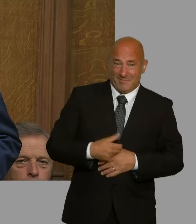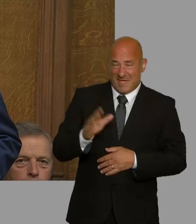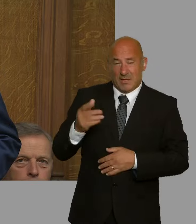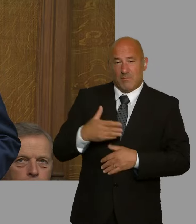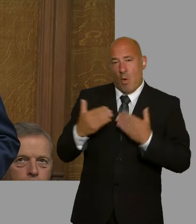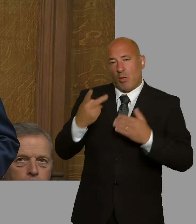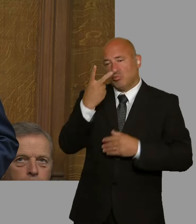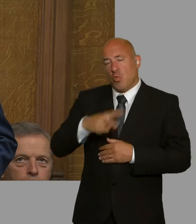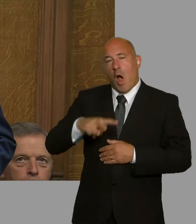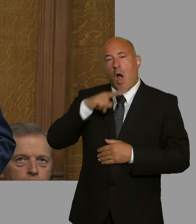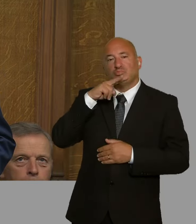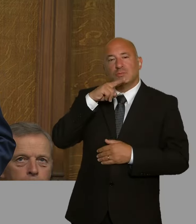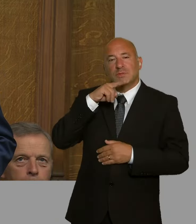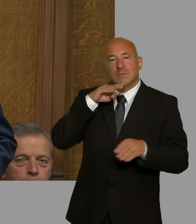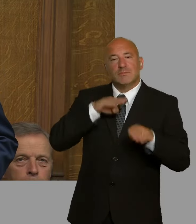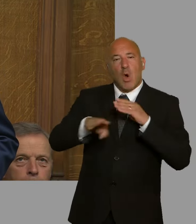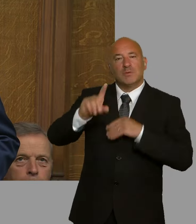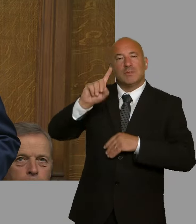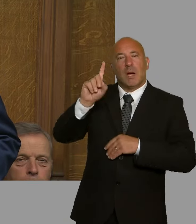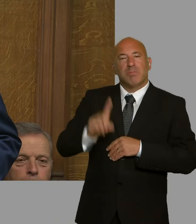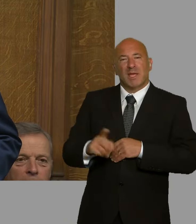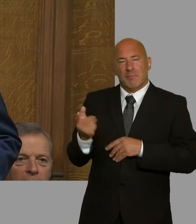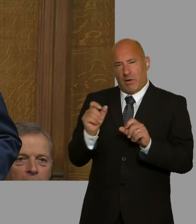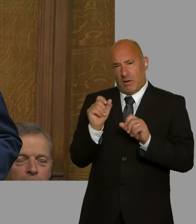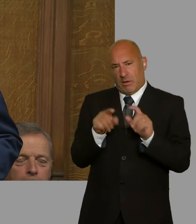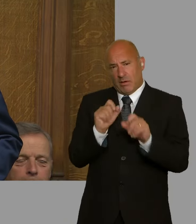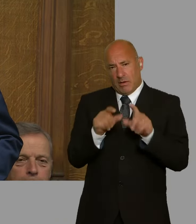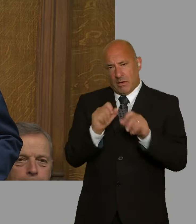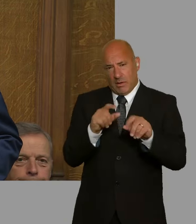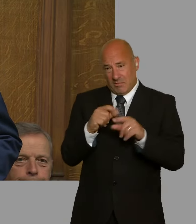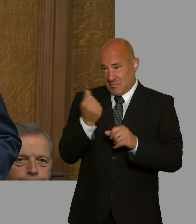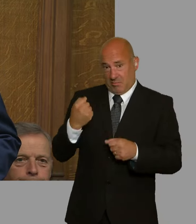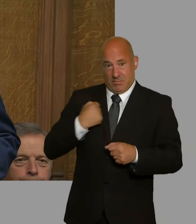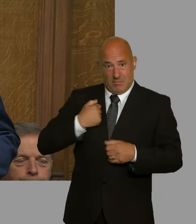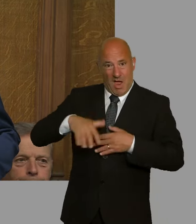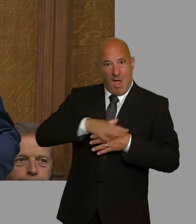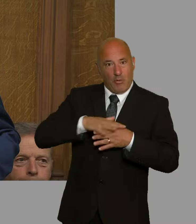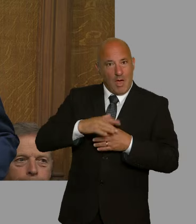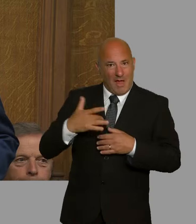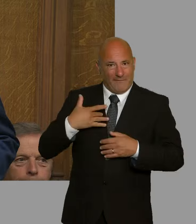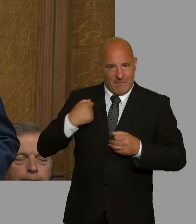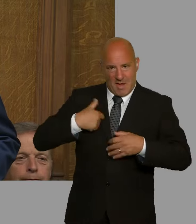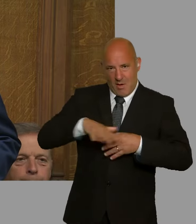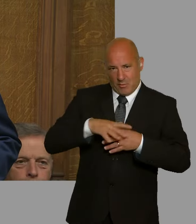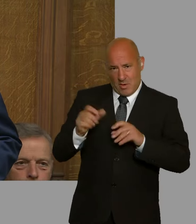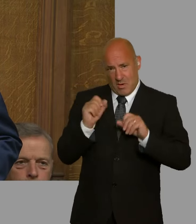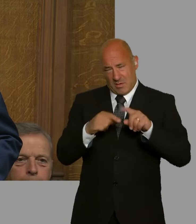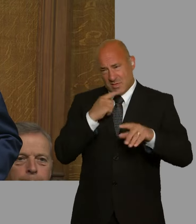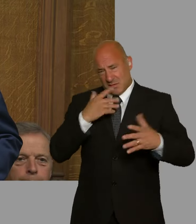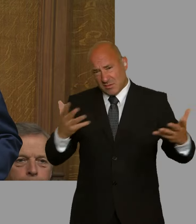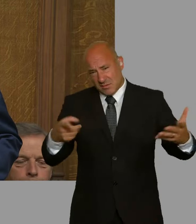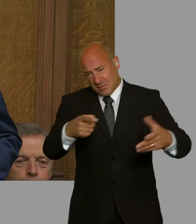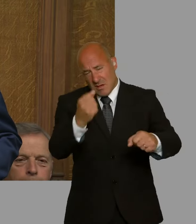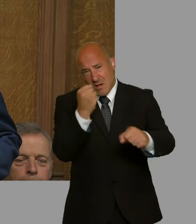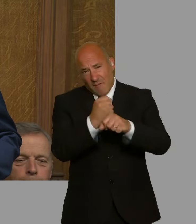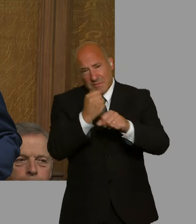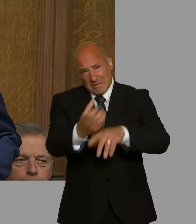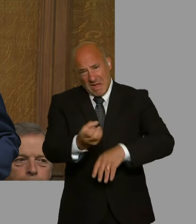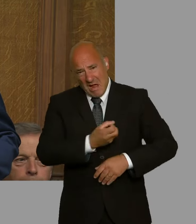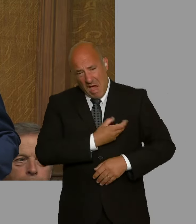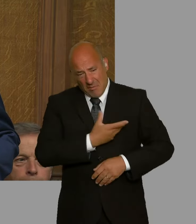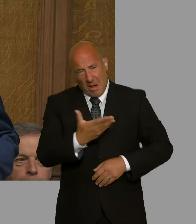Athletics Championships to take place in London. If successful, it will lift the whole nation.